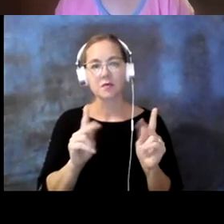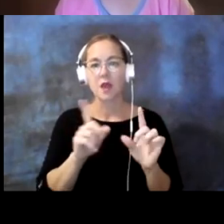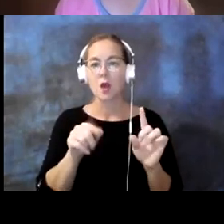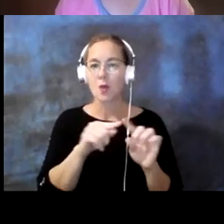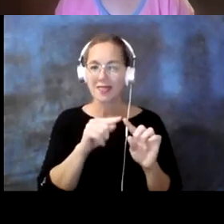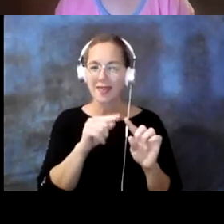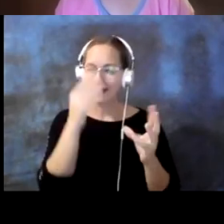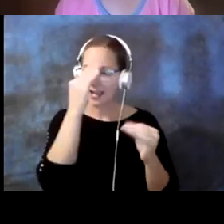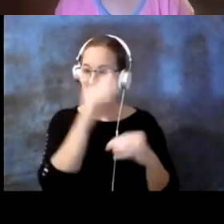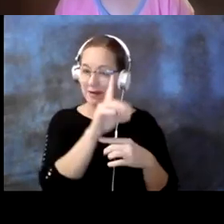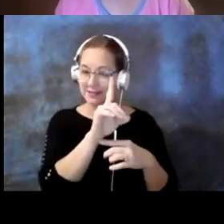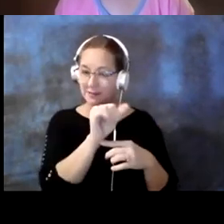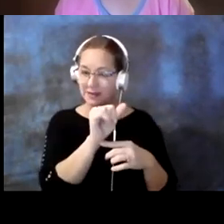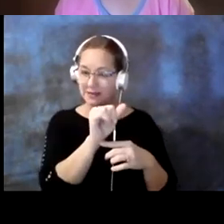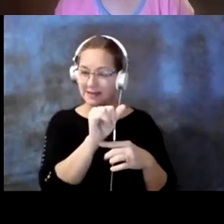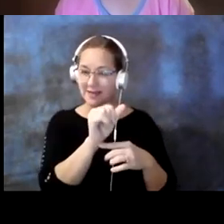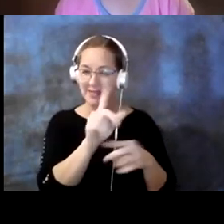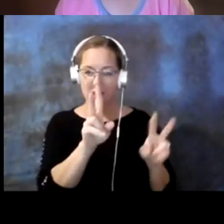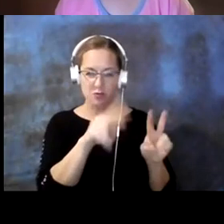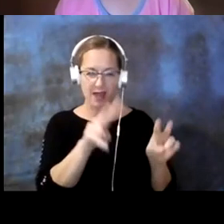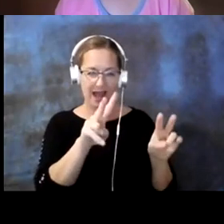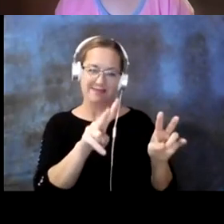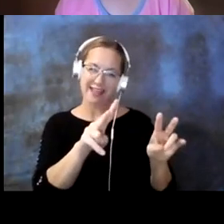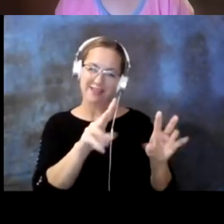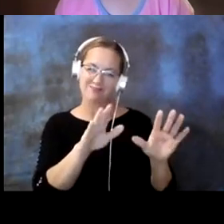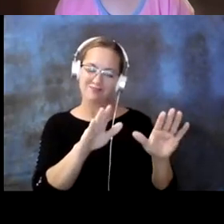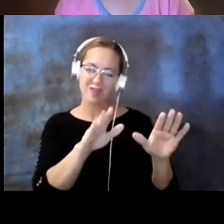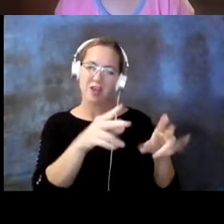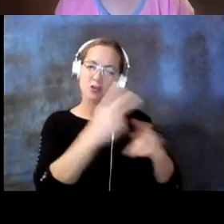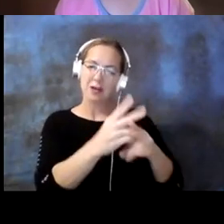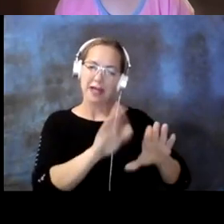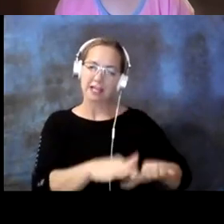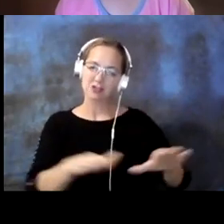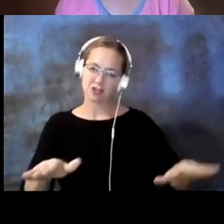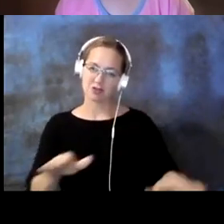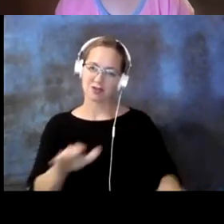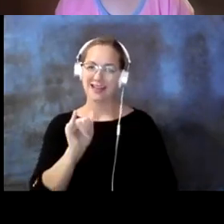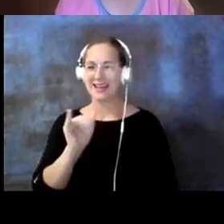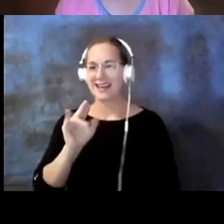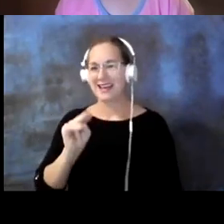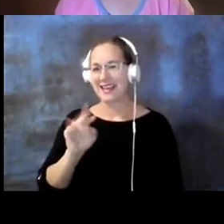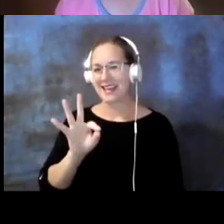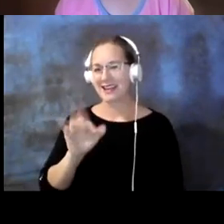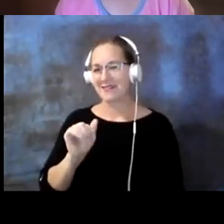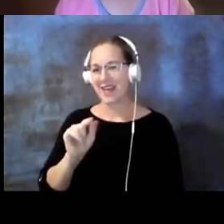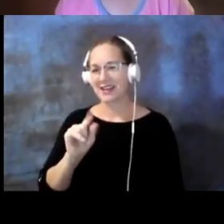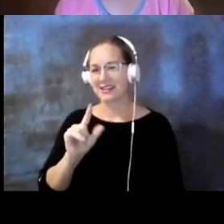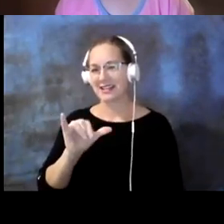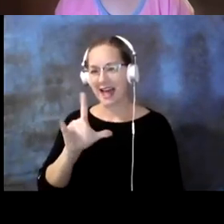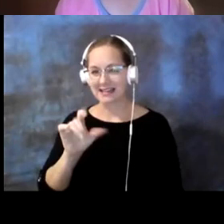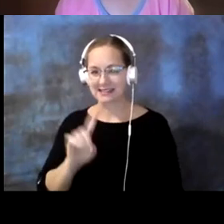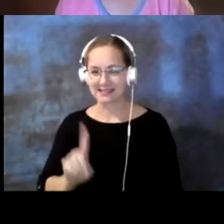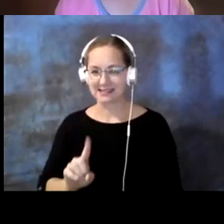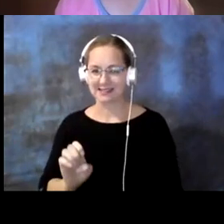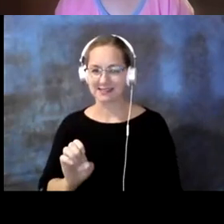infantilize people with disabilities. In other words, treating them like they are children,